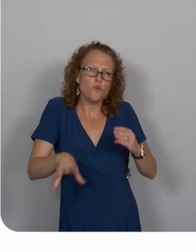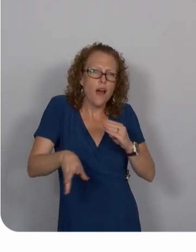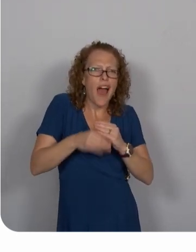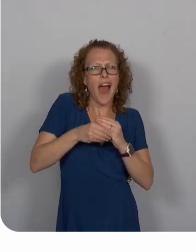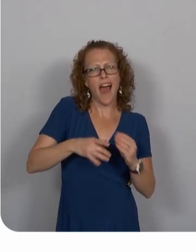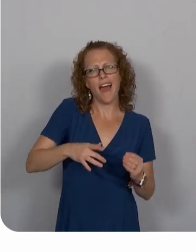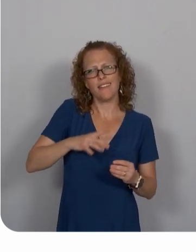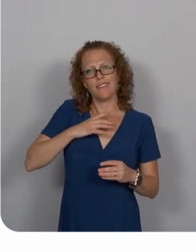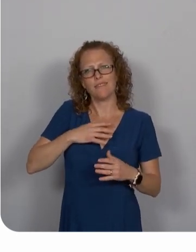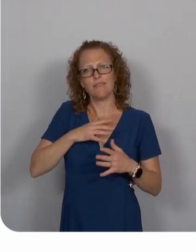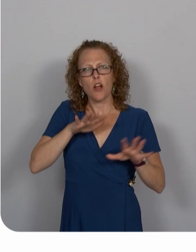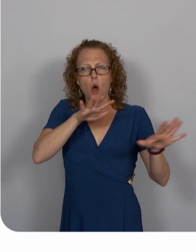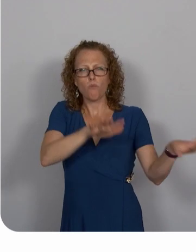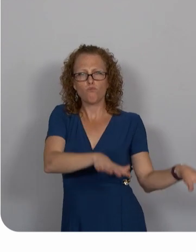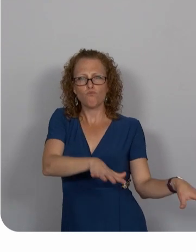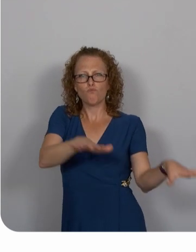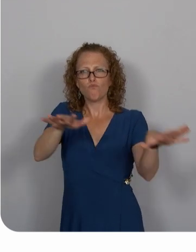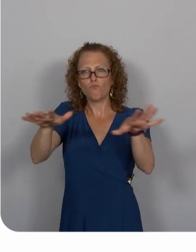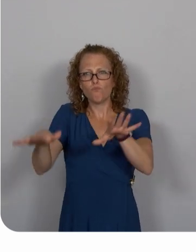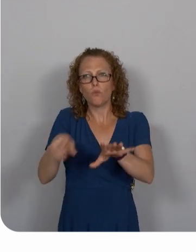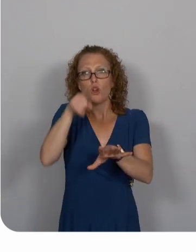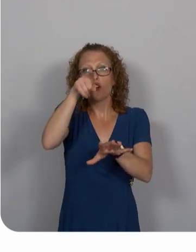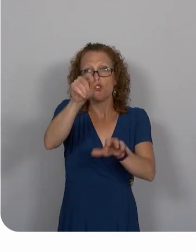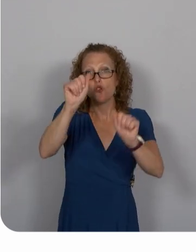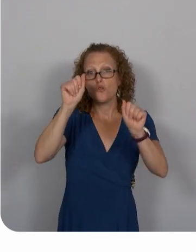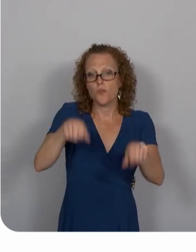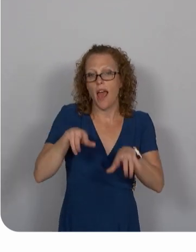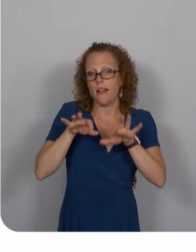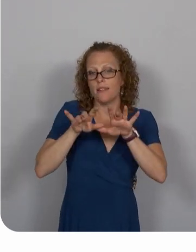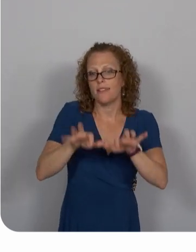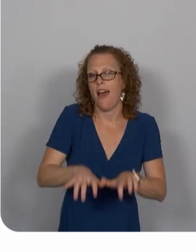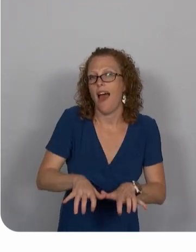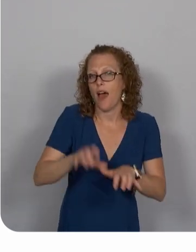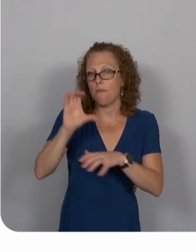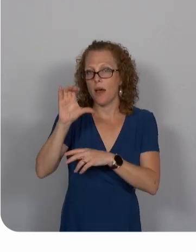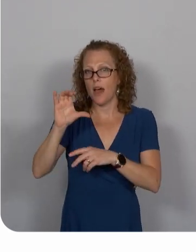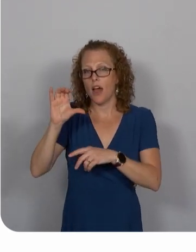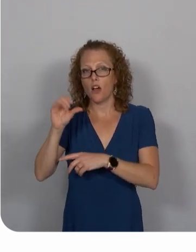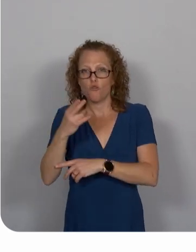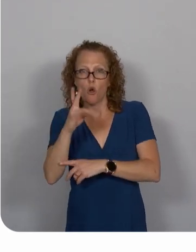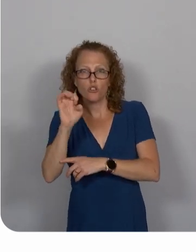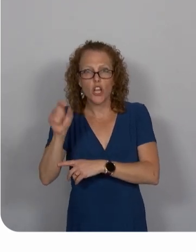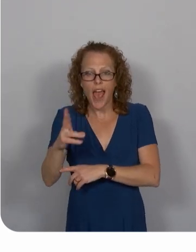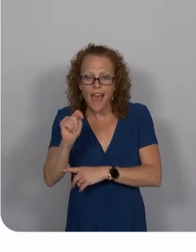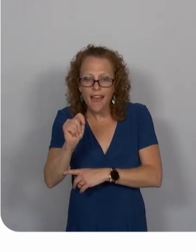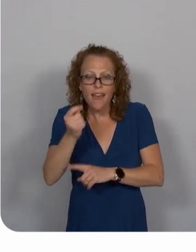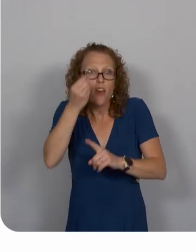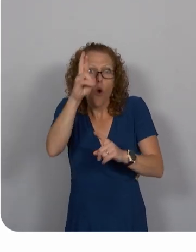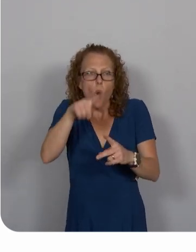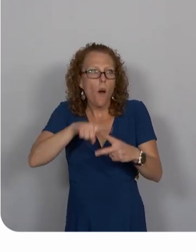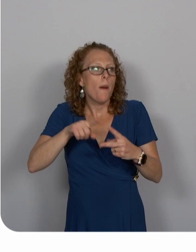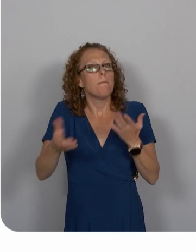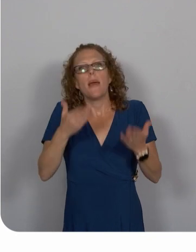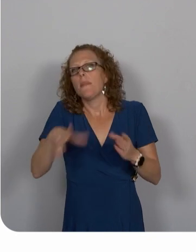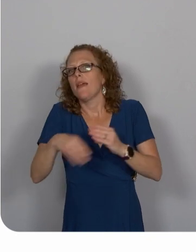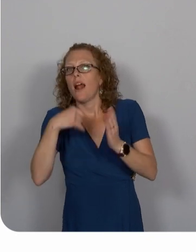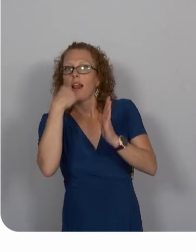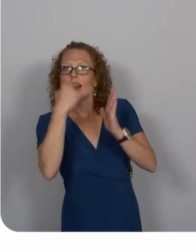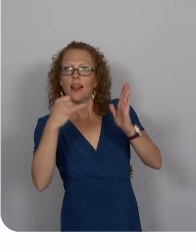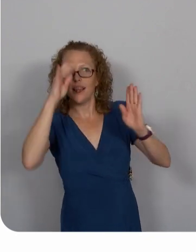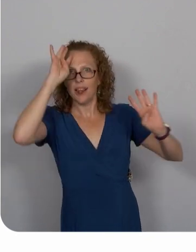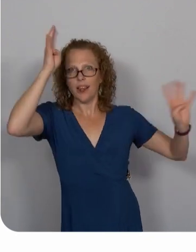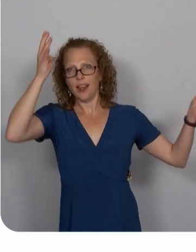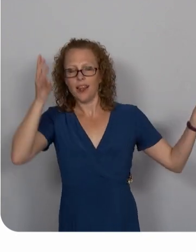cozy vibe, you can type crochet. Or if you want to add a more artistic look, you can just type watercolor. And Restyle makes